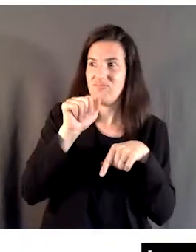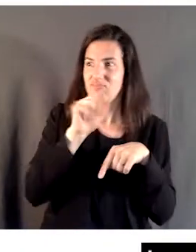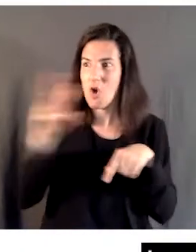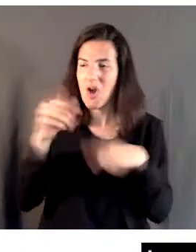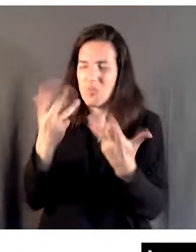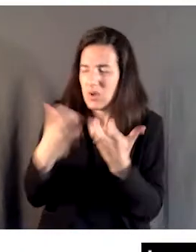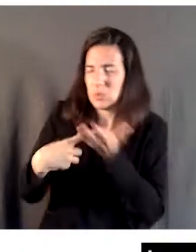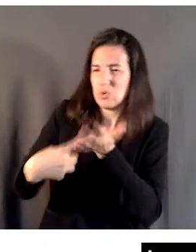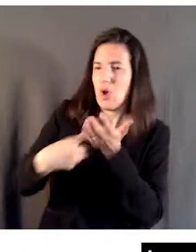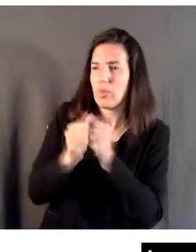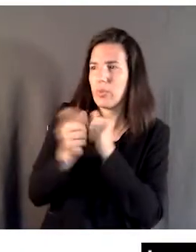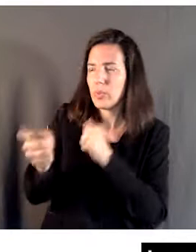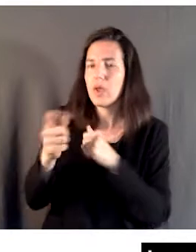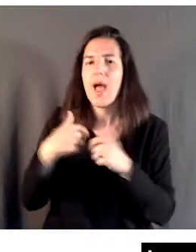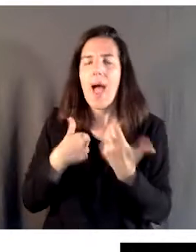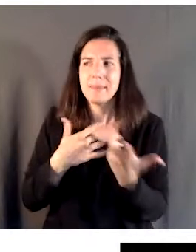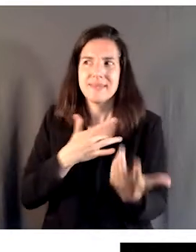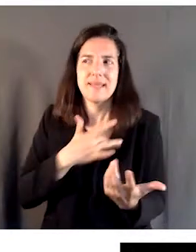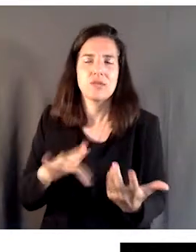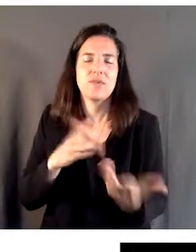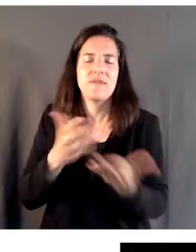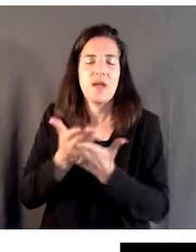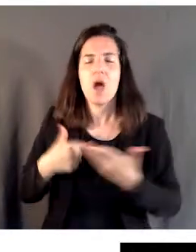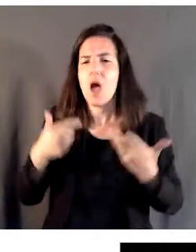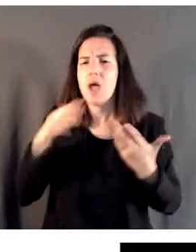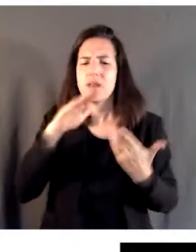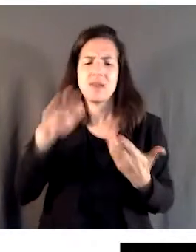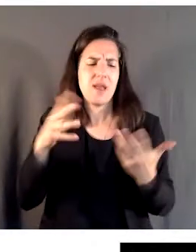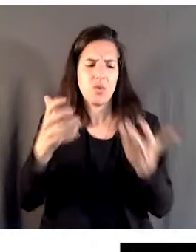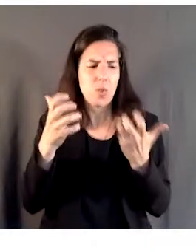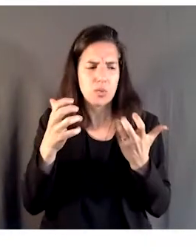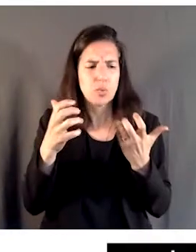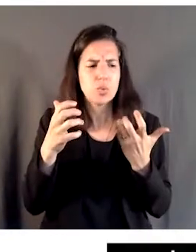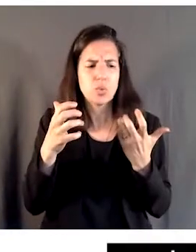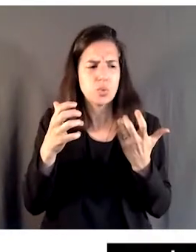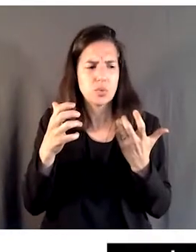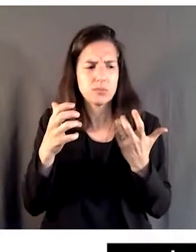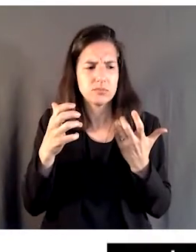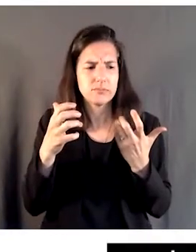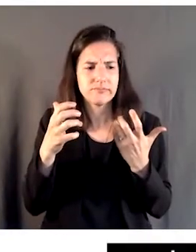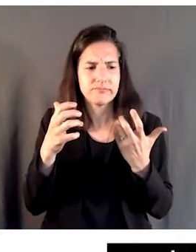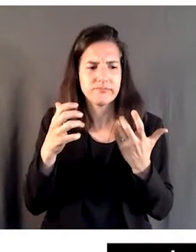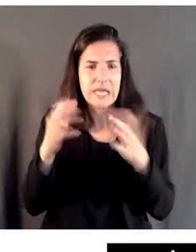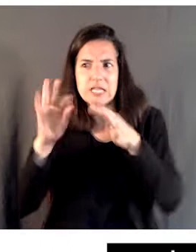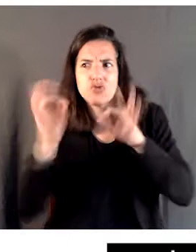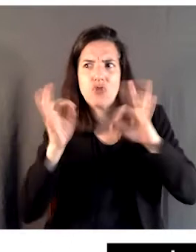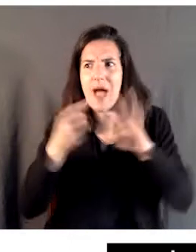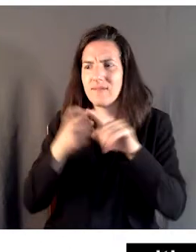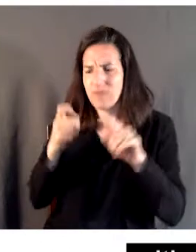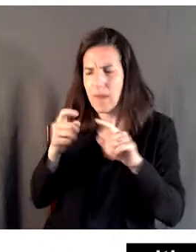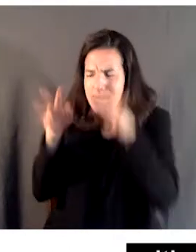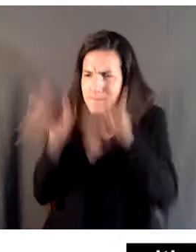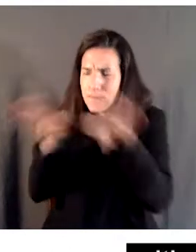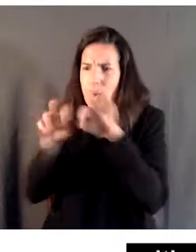totally I'm sensitive to the fact that I never want to take away oxygen from such a big, issue. But at the same time, as a person